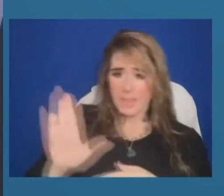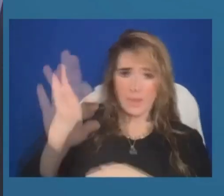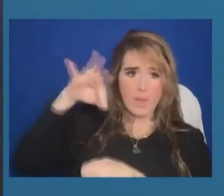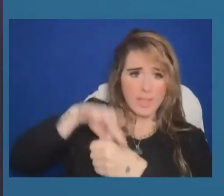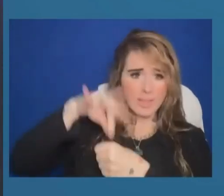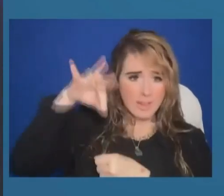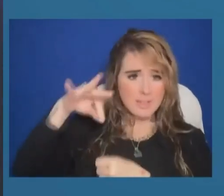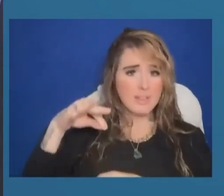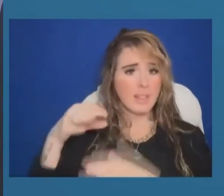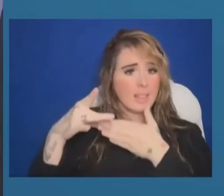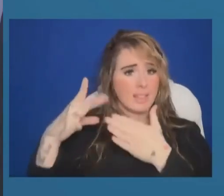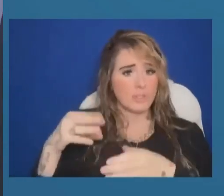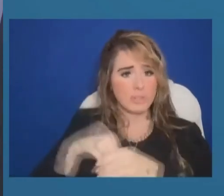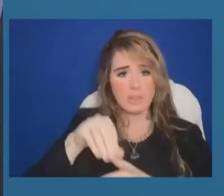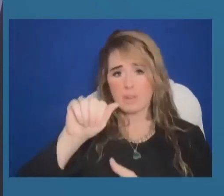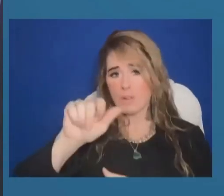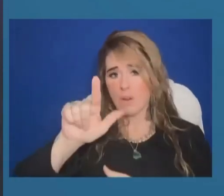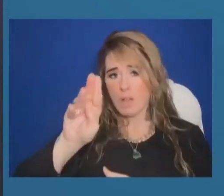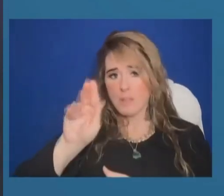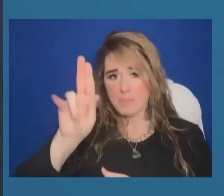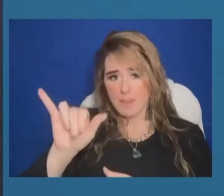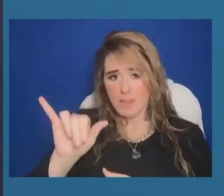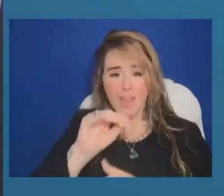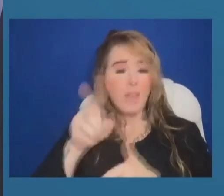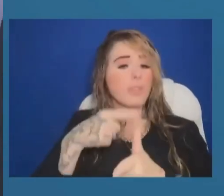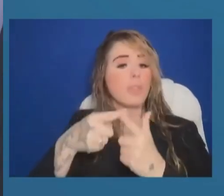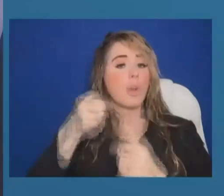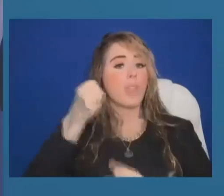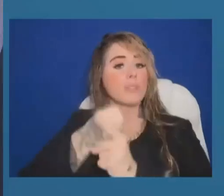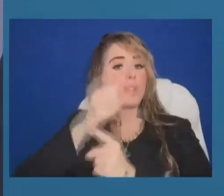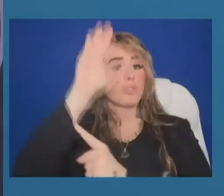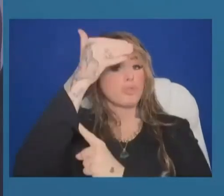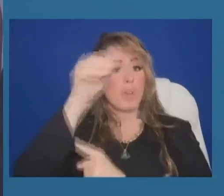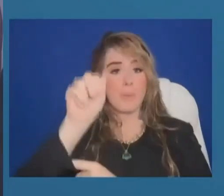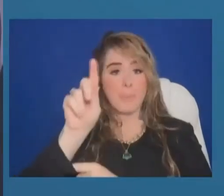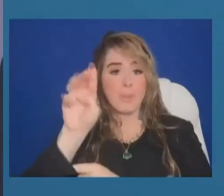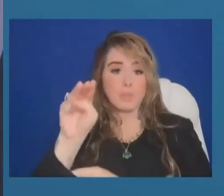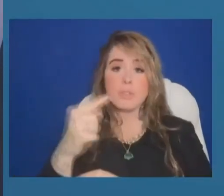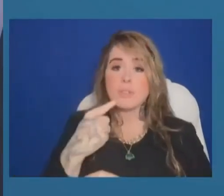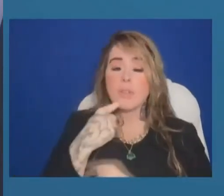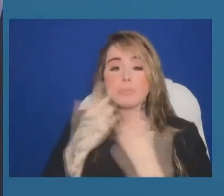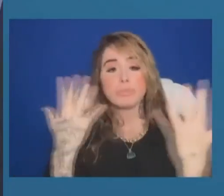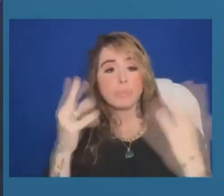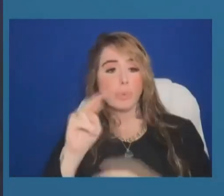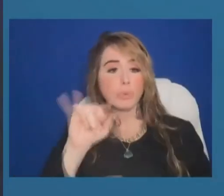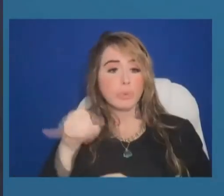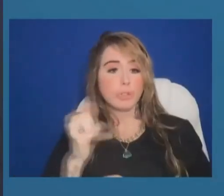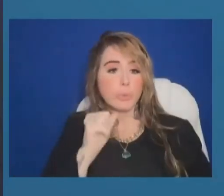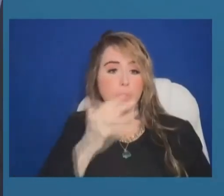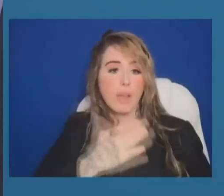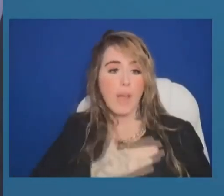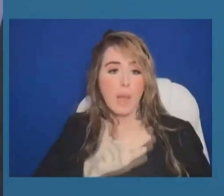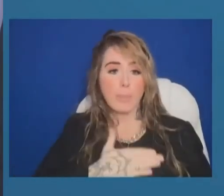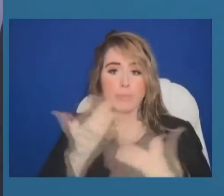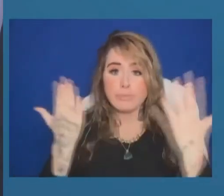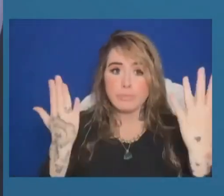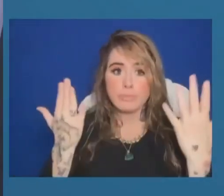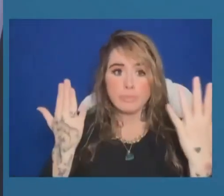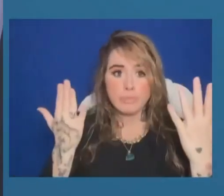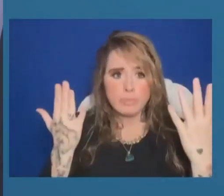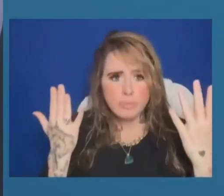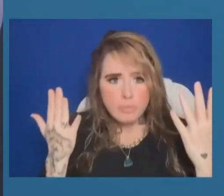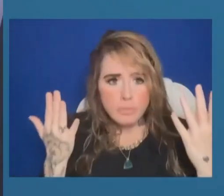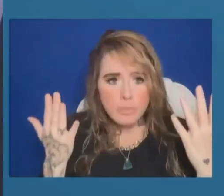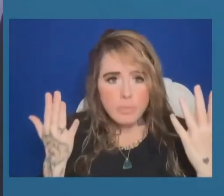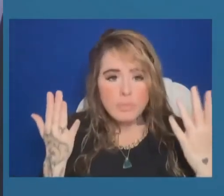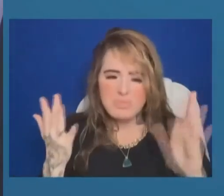Albany, and all of a sudden, the Trump administration is citing, well, New Jersey wasn't happy, okay? I